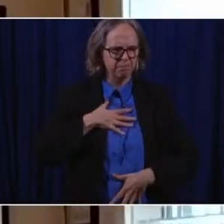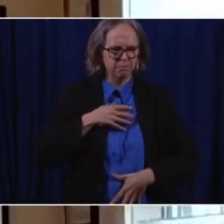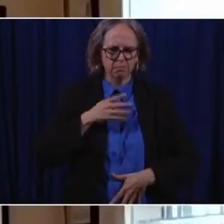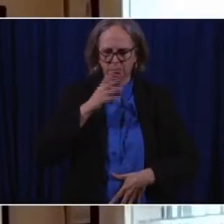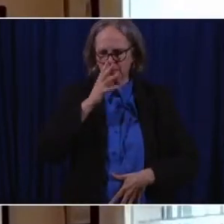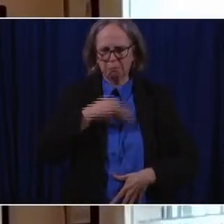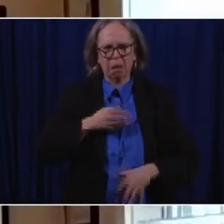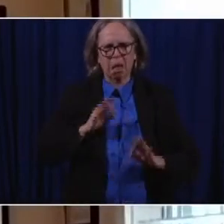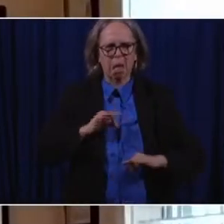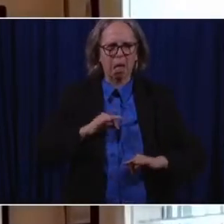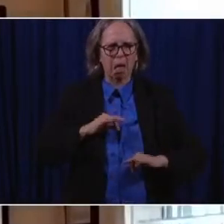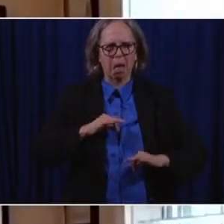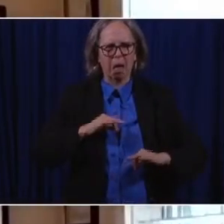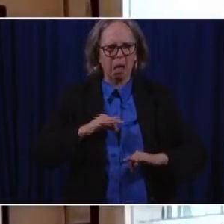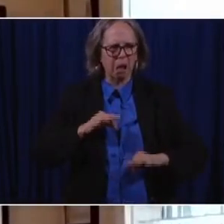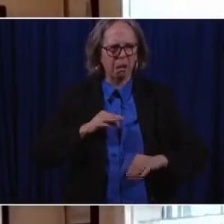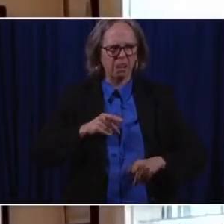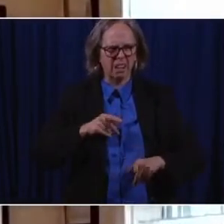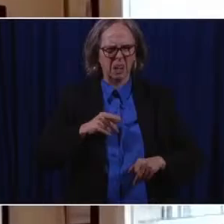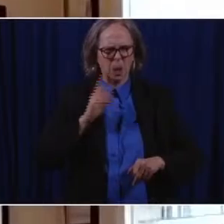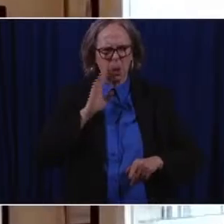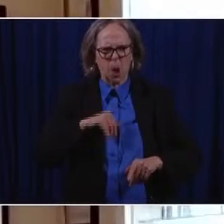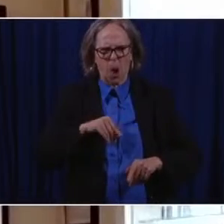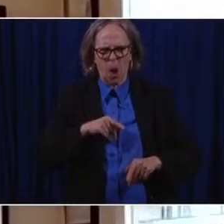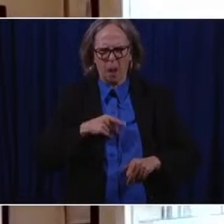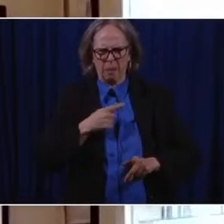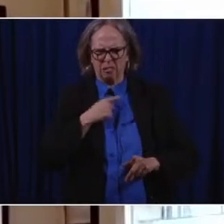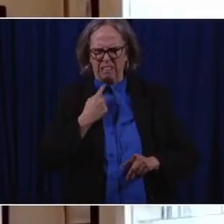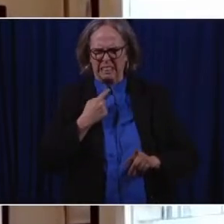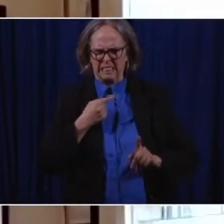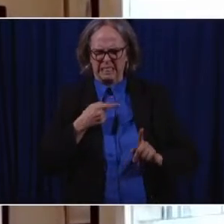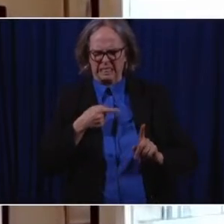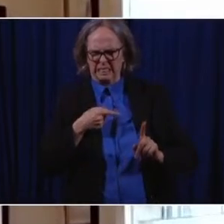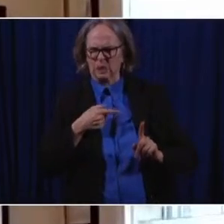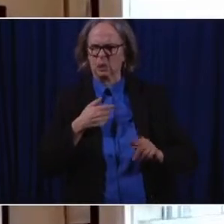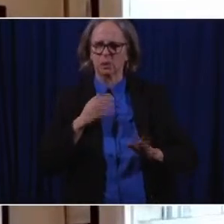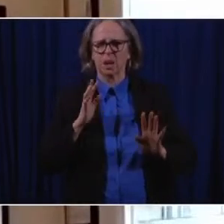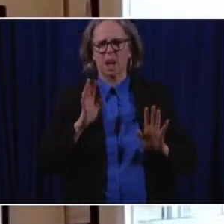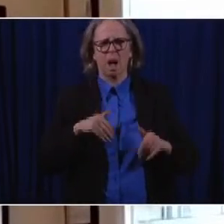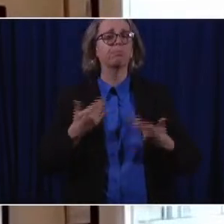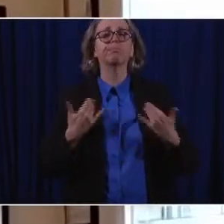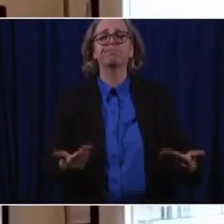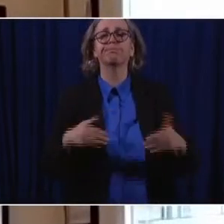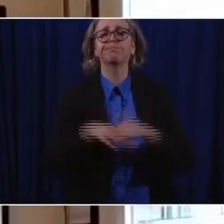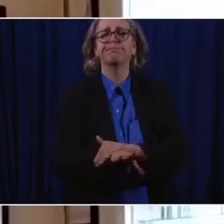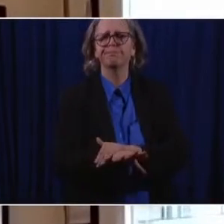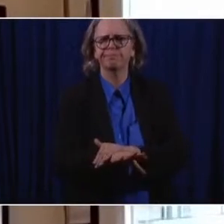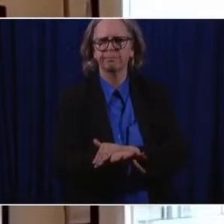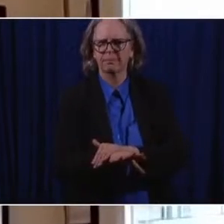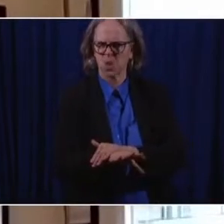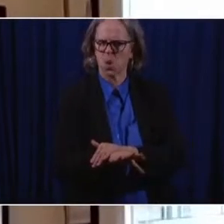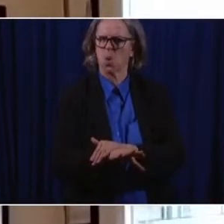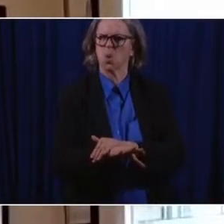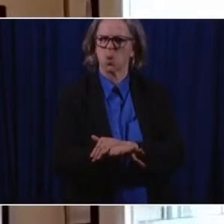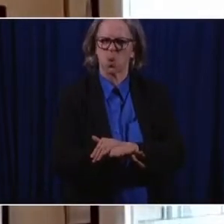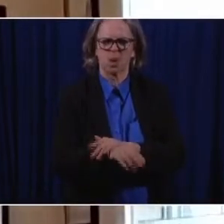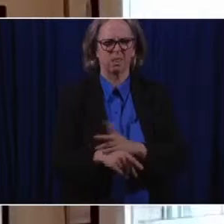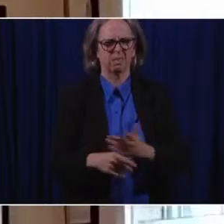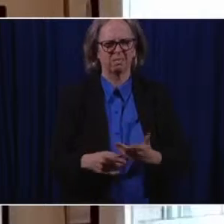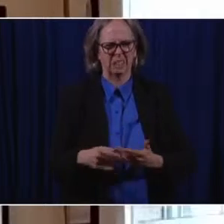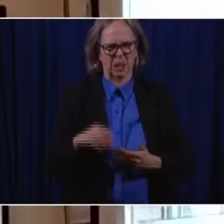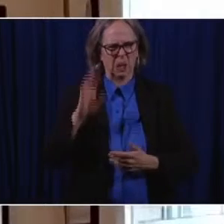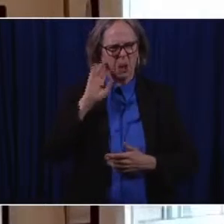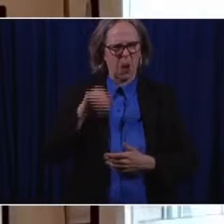we know that we should consider getting a test or going into quarantine, and maybe we're avoiding